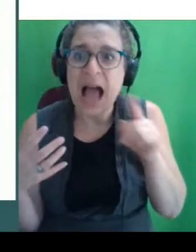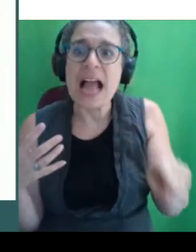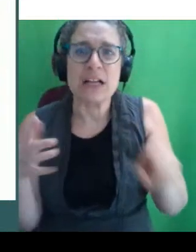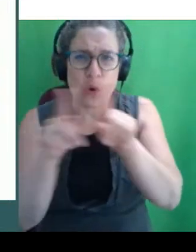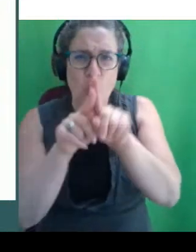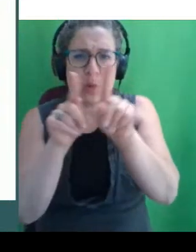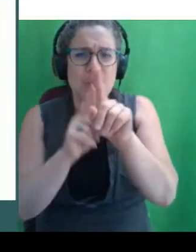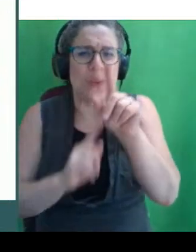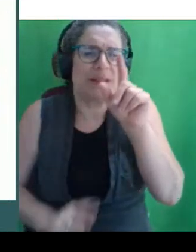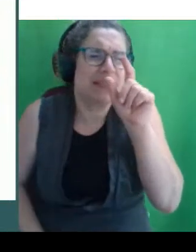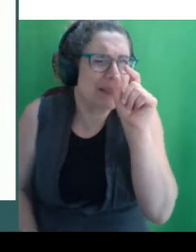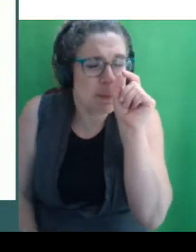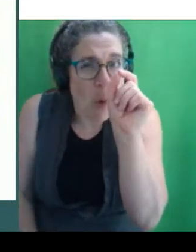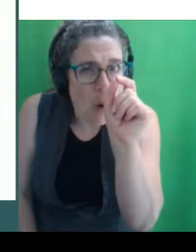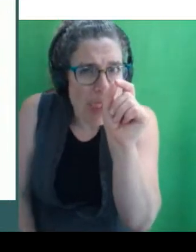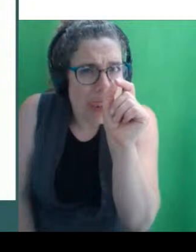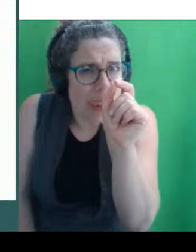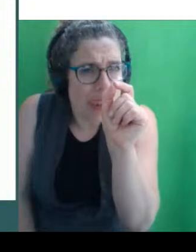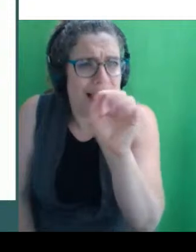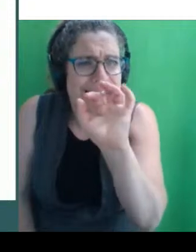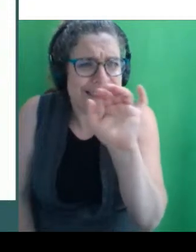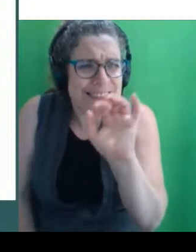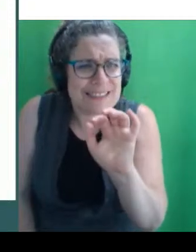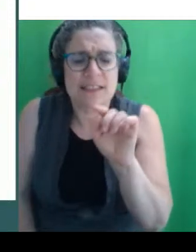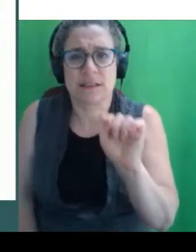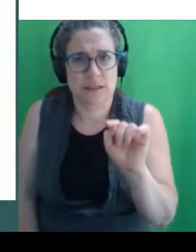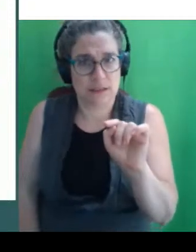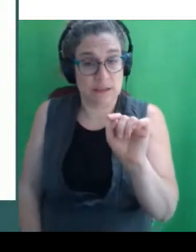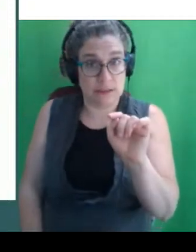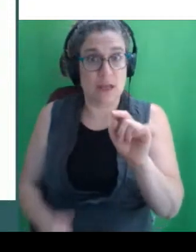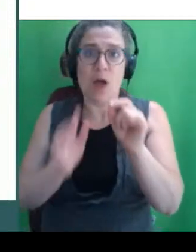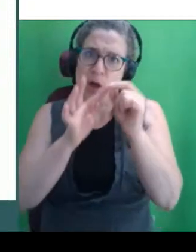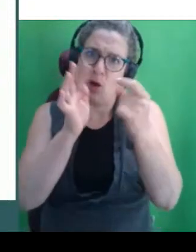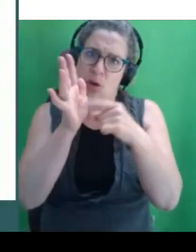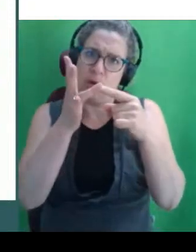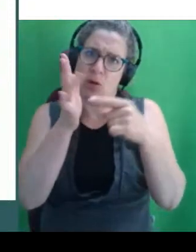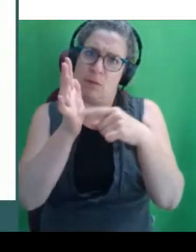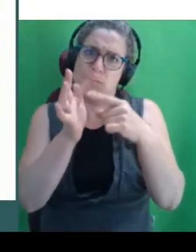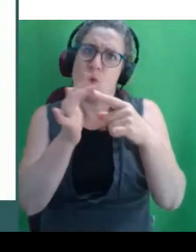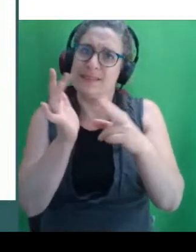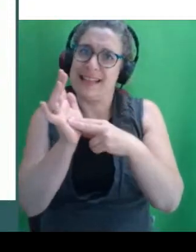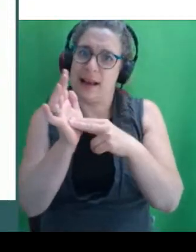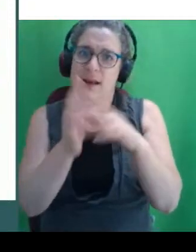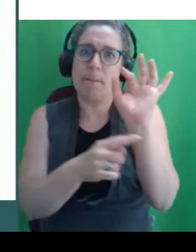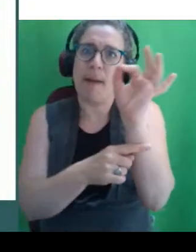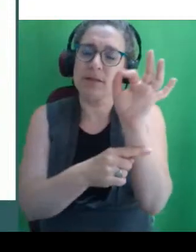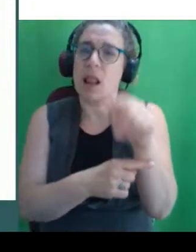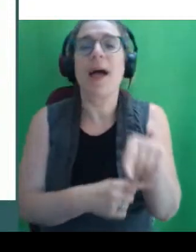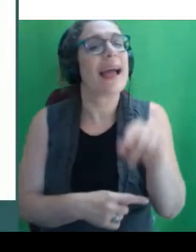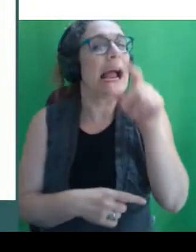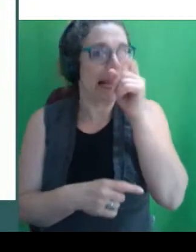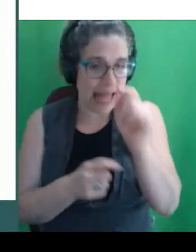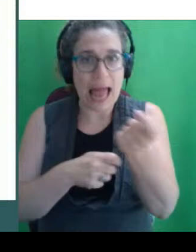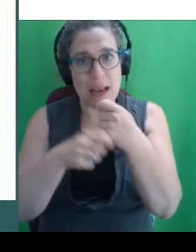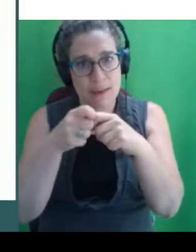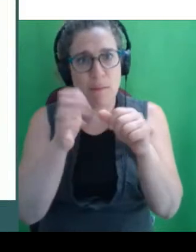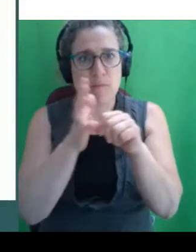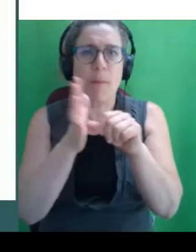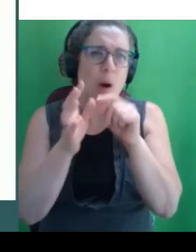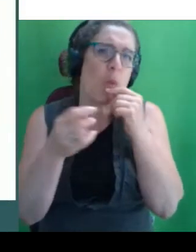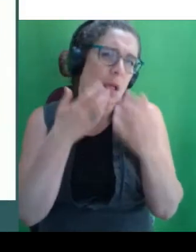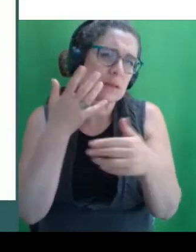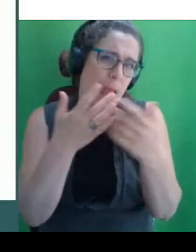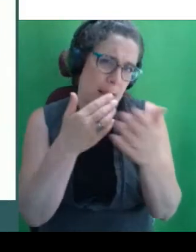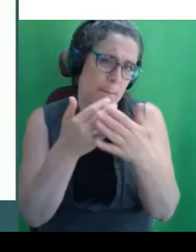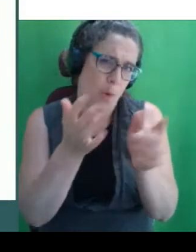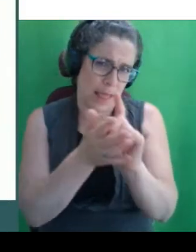very small protein particles, so can be problematic, as you'll see a bit later in the